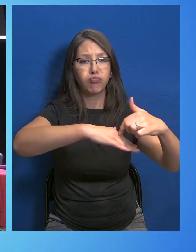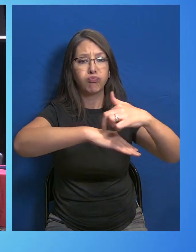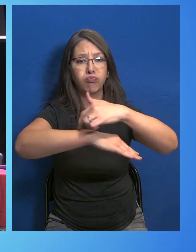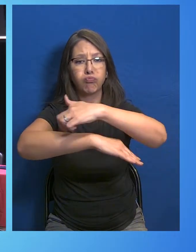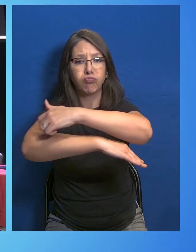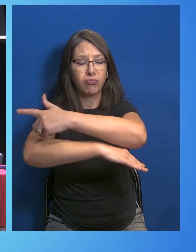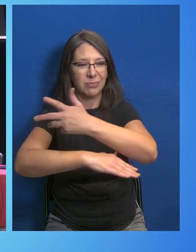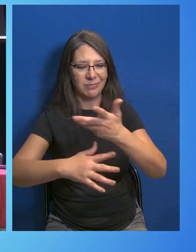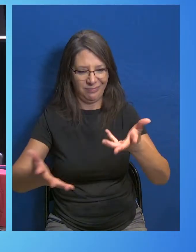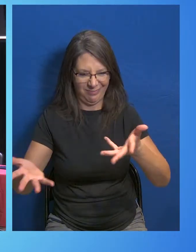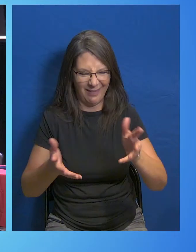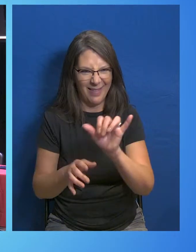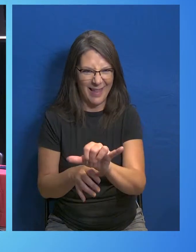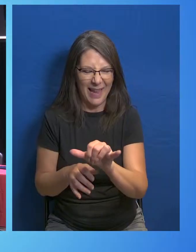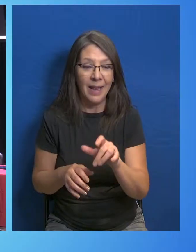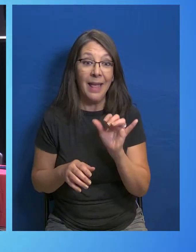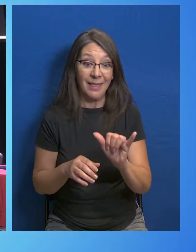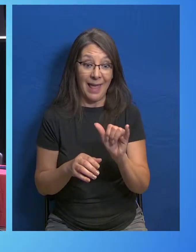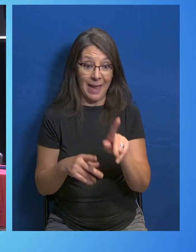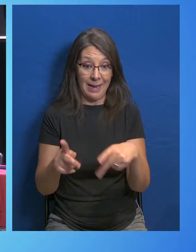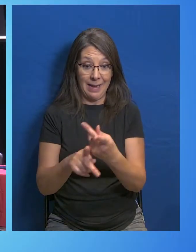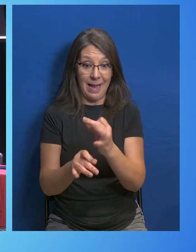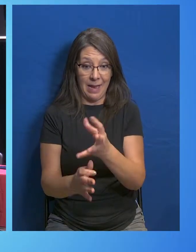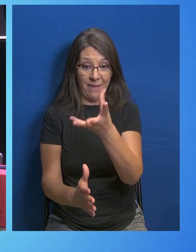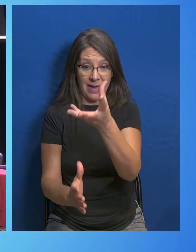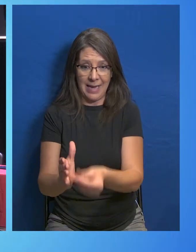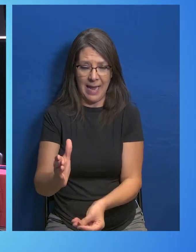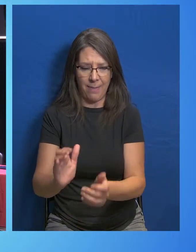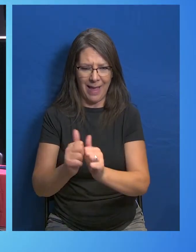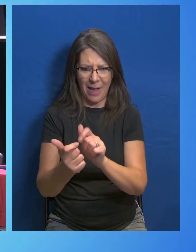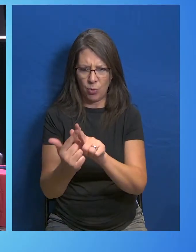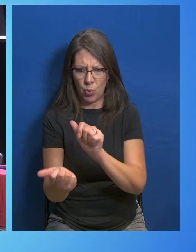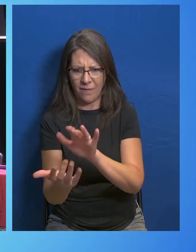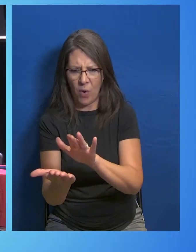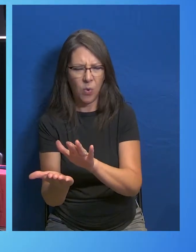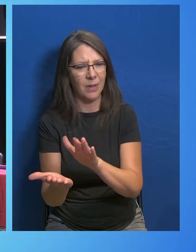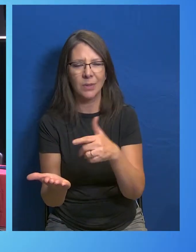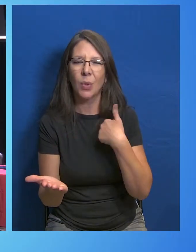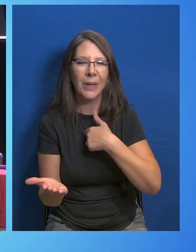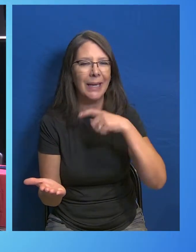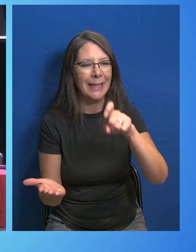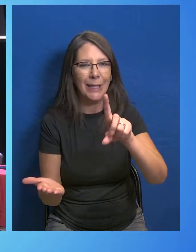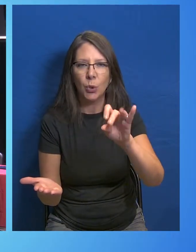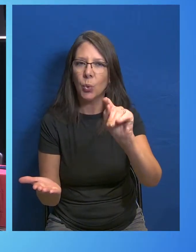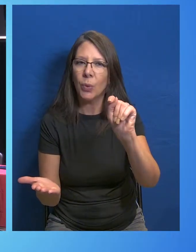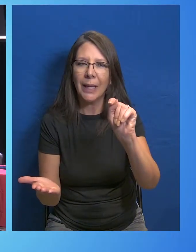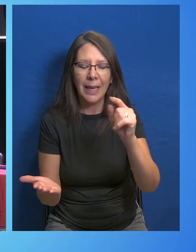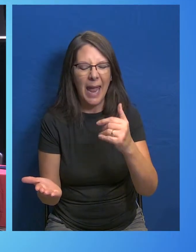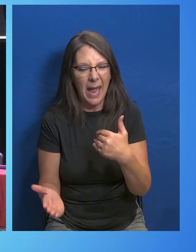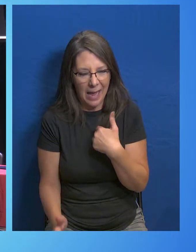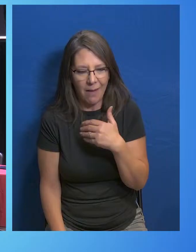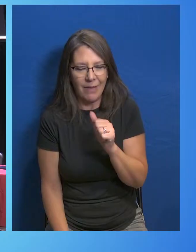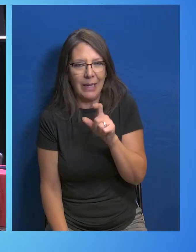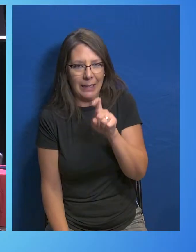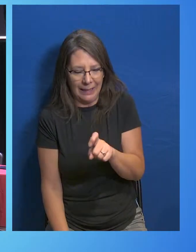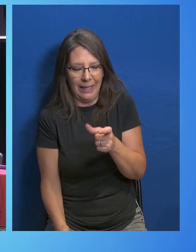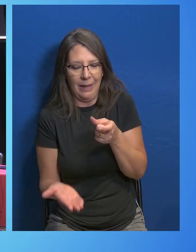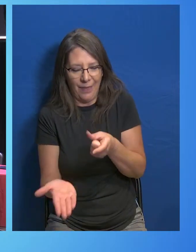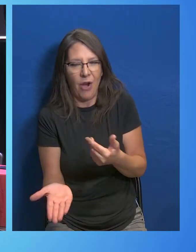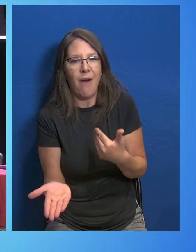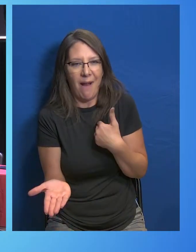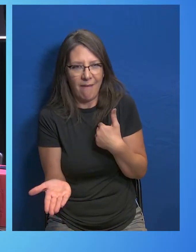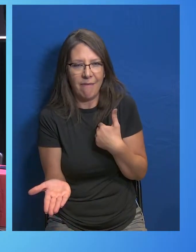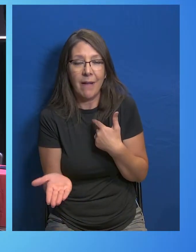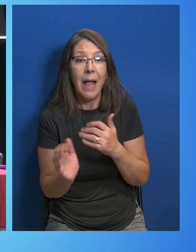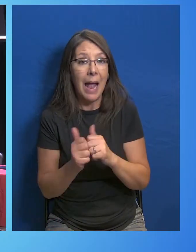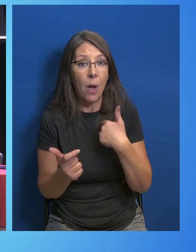won. That gap is what needs to be addressed because the need is there. And the only way that we know that the need is there is